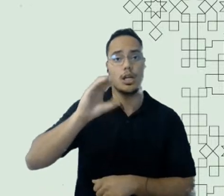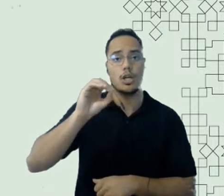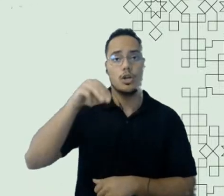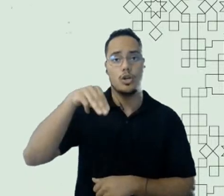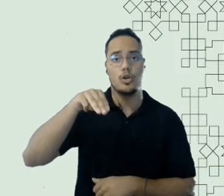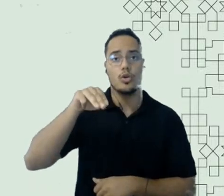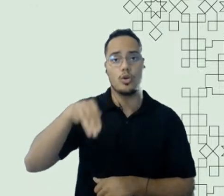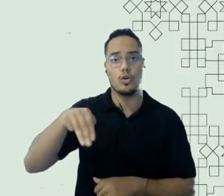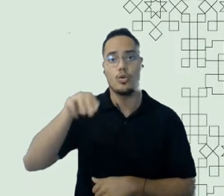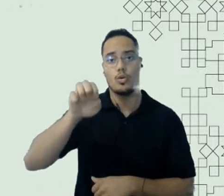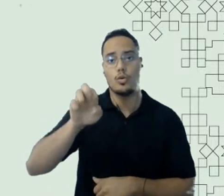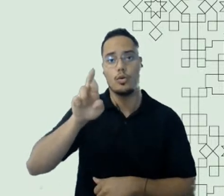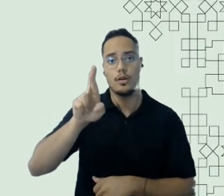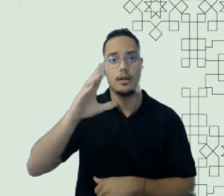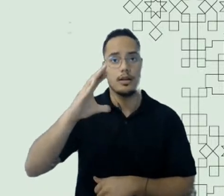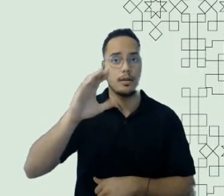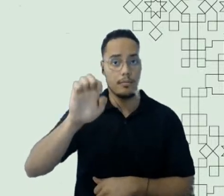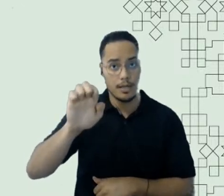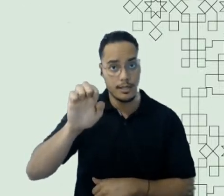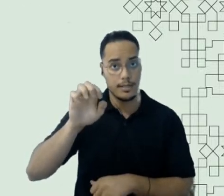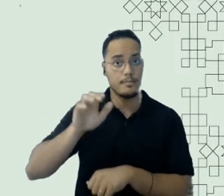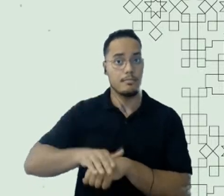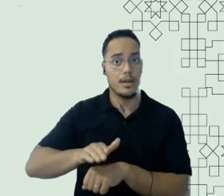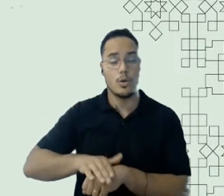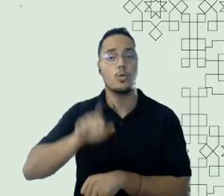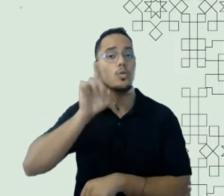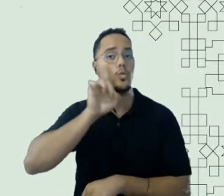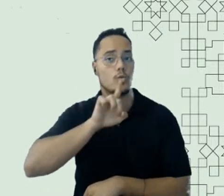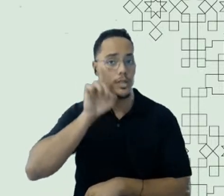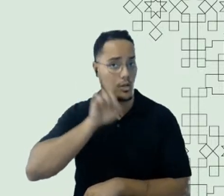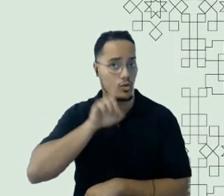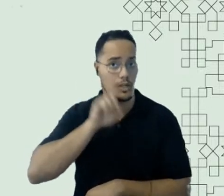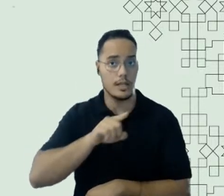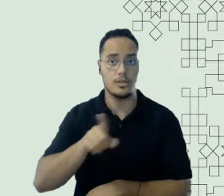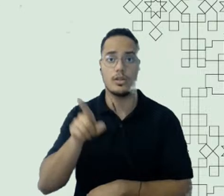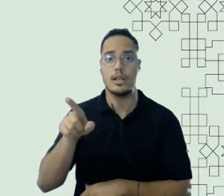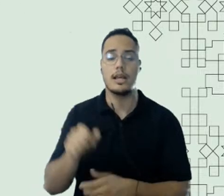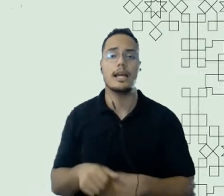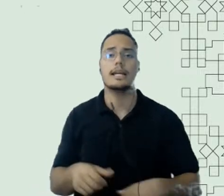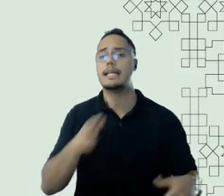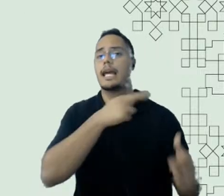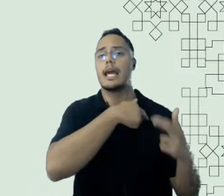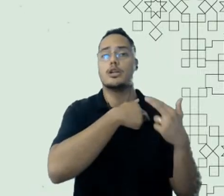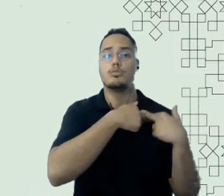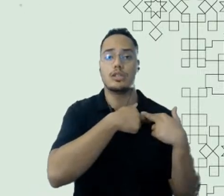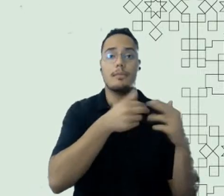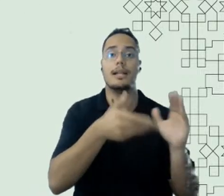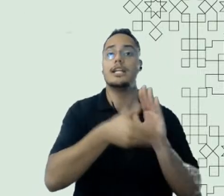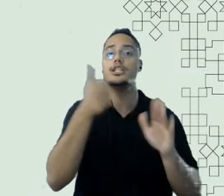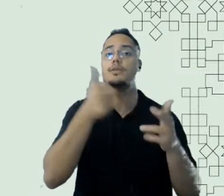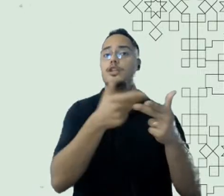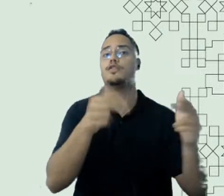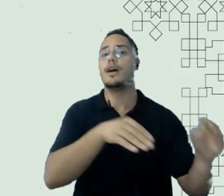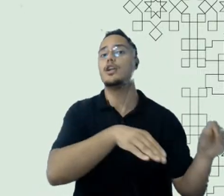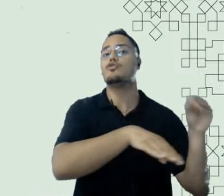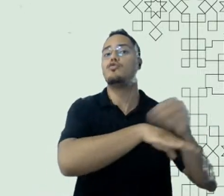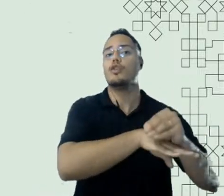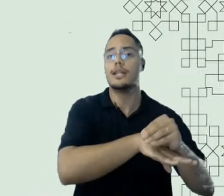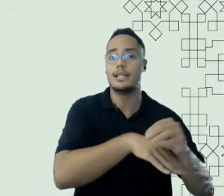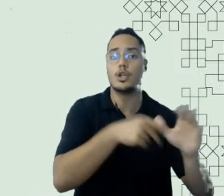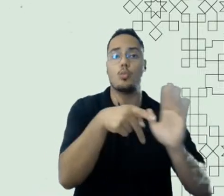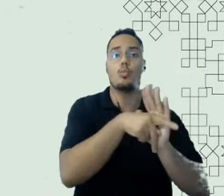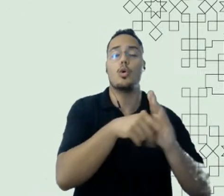actually exempt from liability providers of hosting services. So those